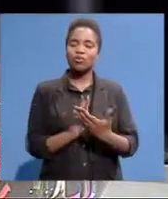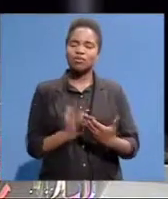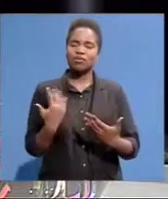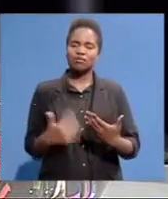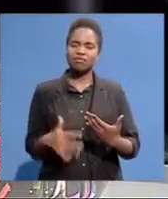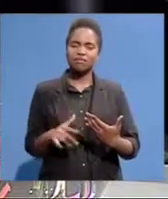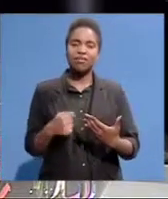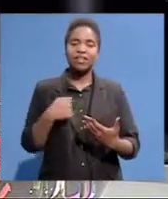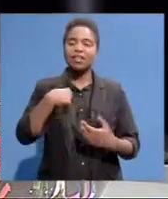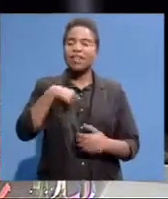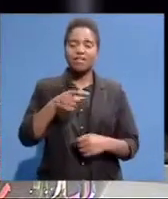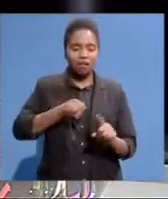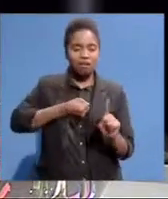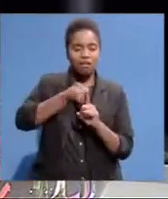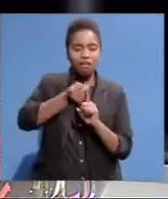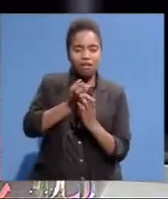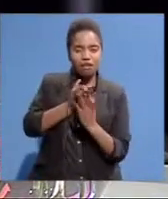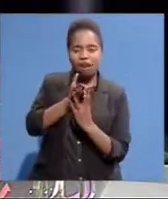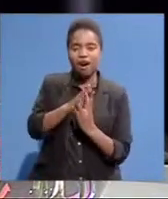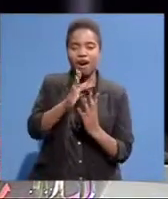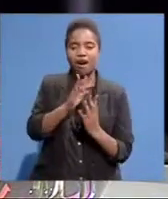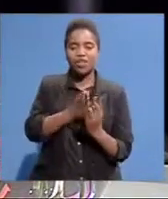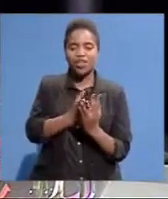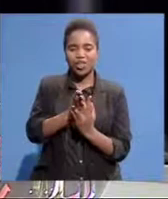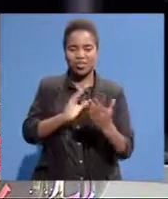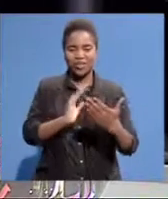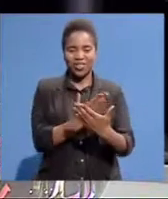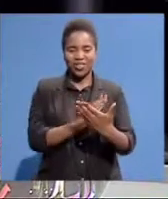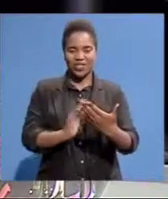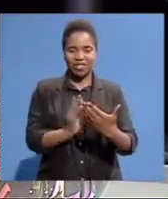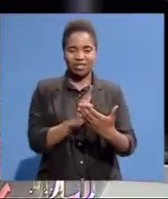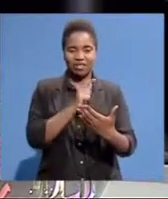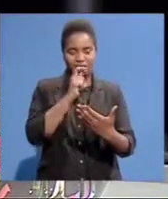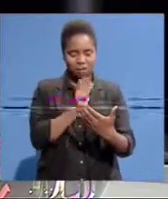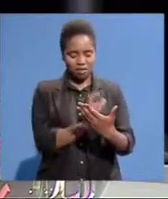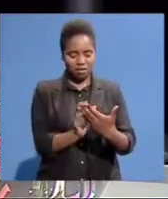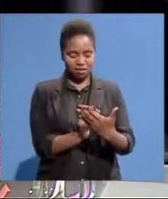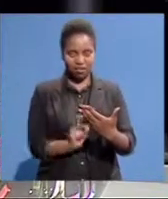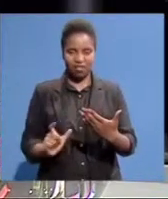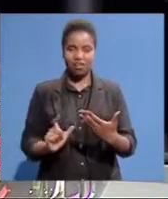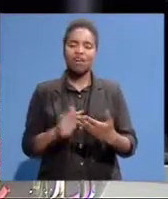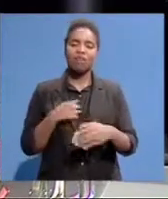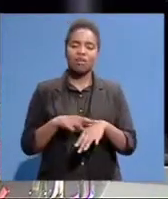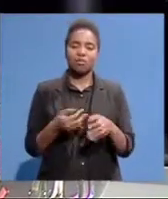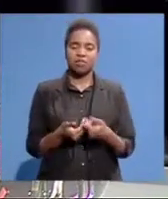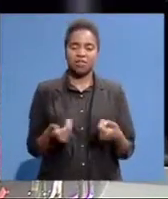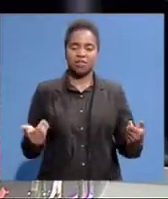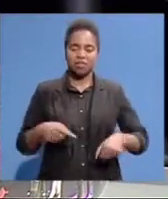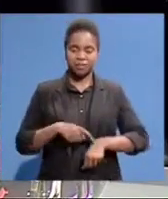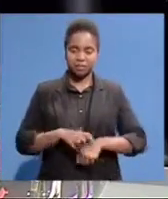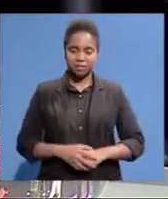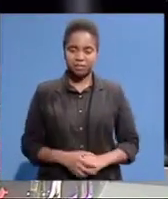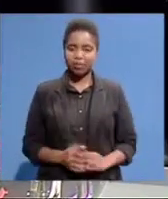was used to speak out against the injustices and the atrocities of the then apartheid regime. Tonight we're in the presence